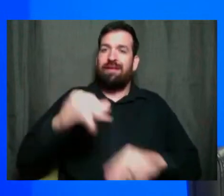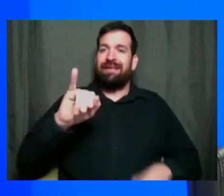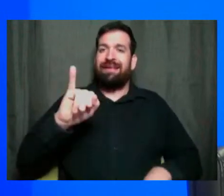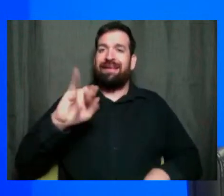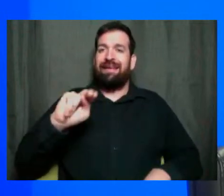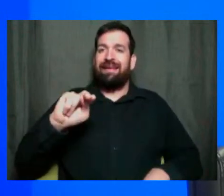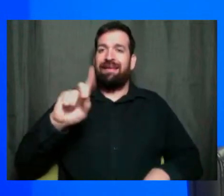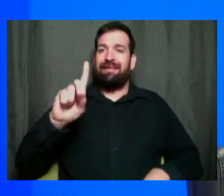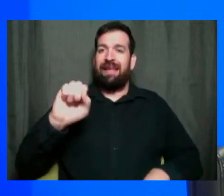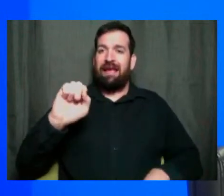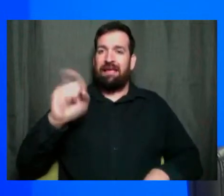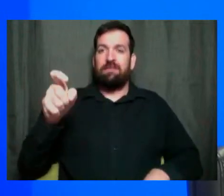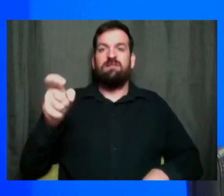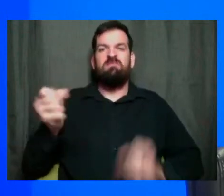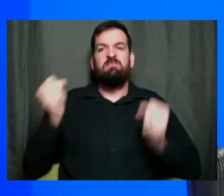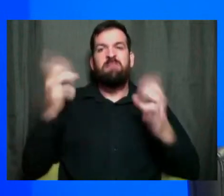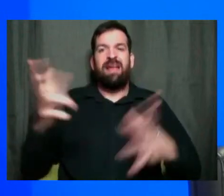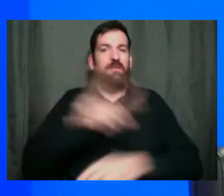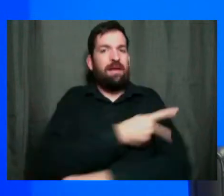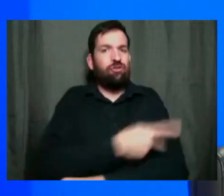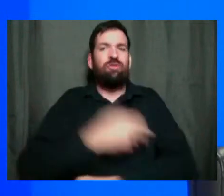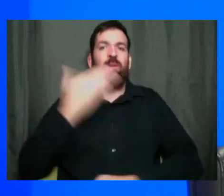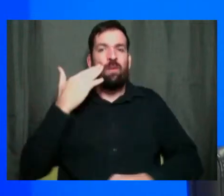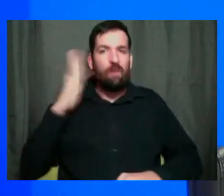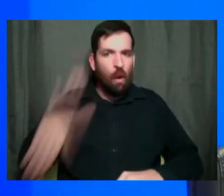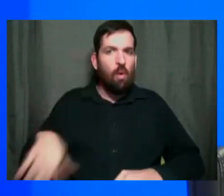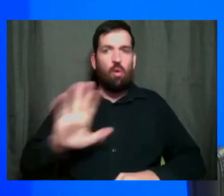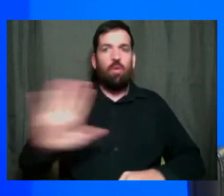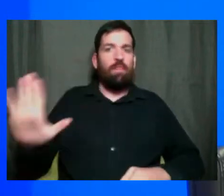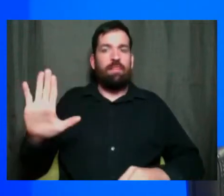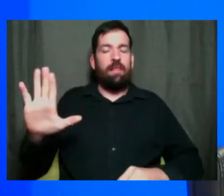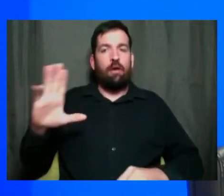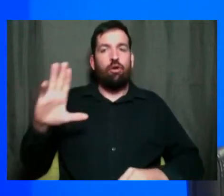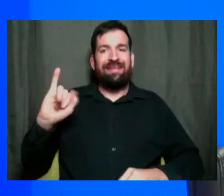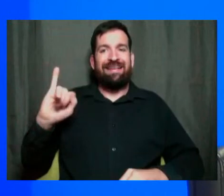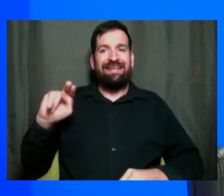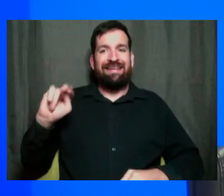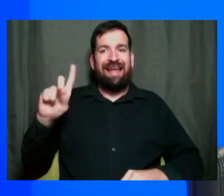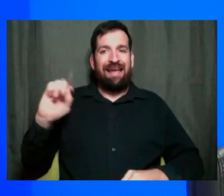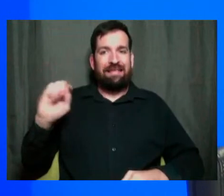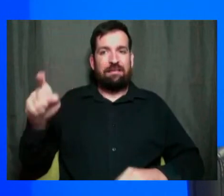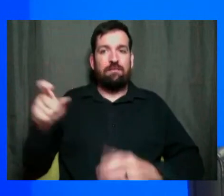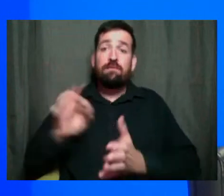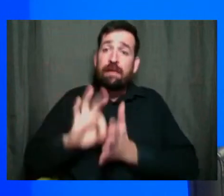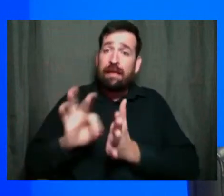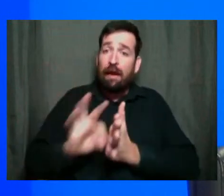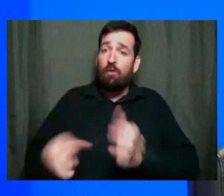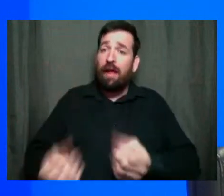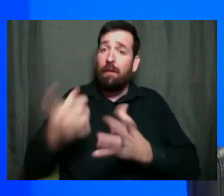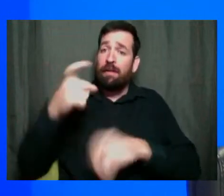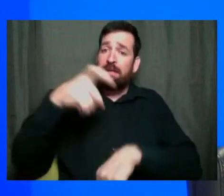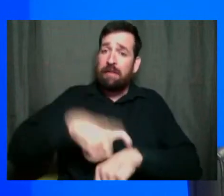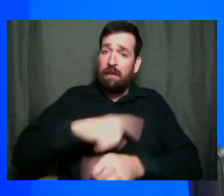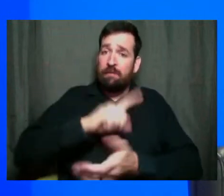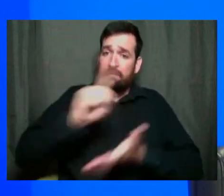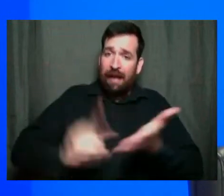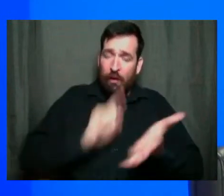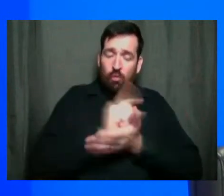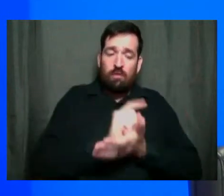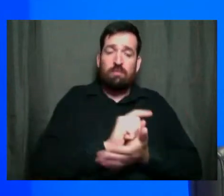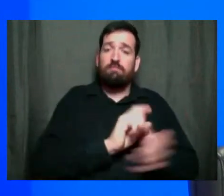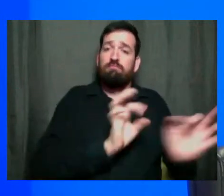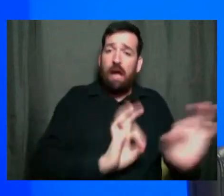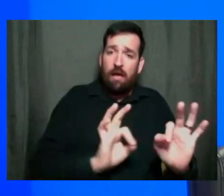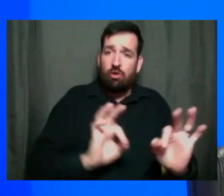will be aware of their index, and we count how many times an hour, and based on that criteria of mild, moderate, and severe, we also look at how